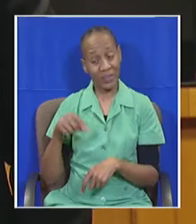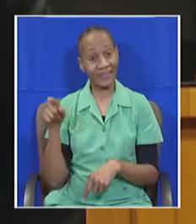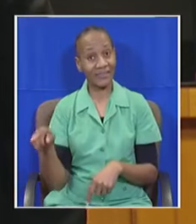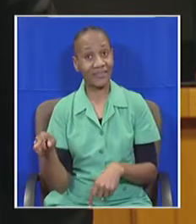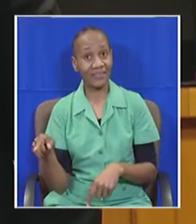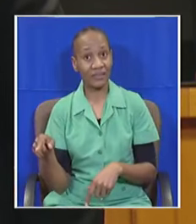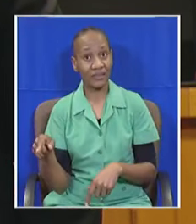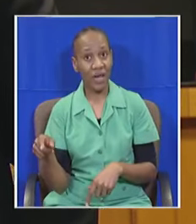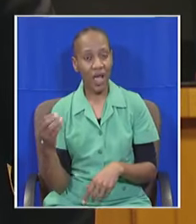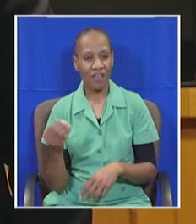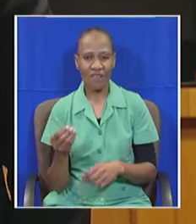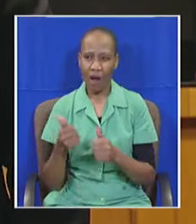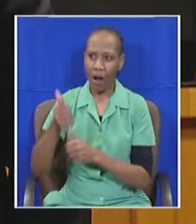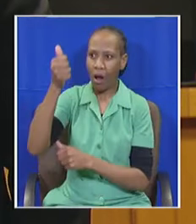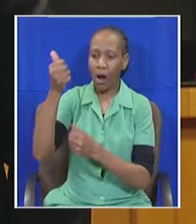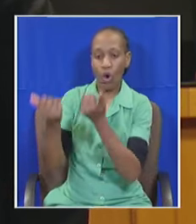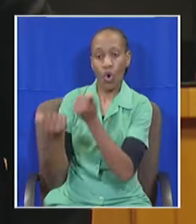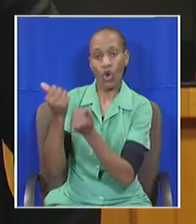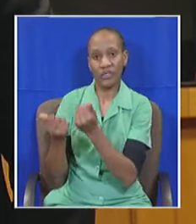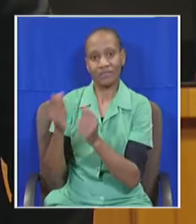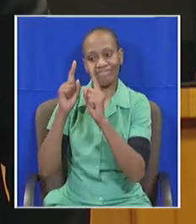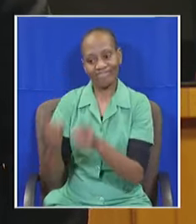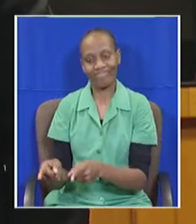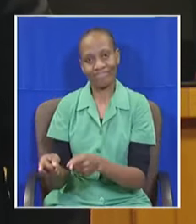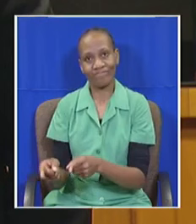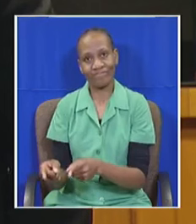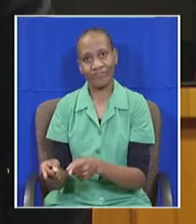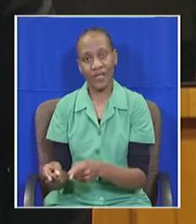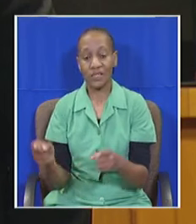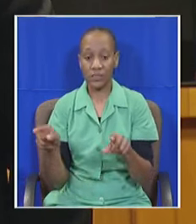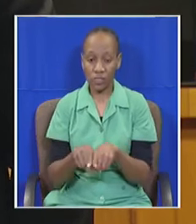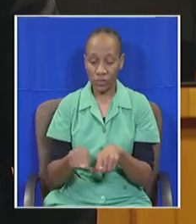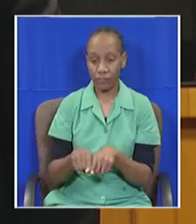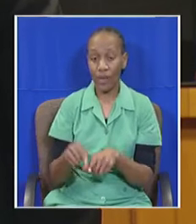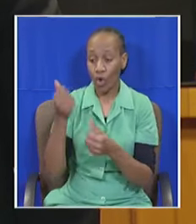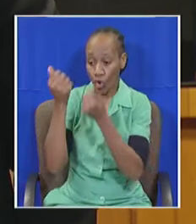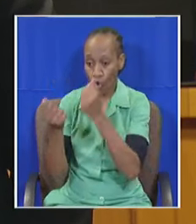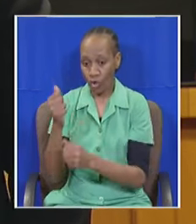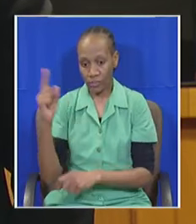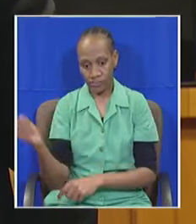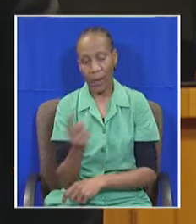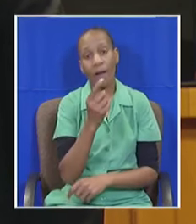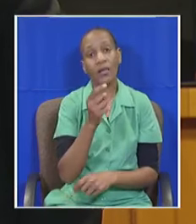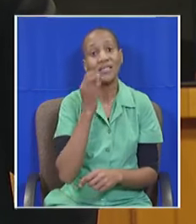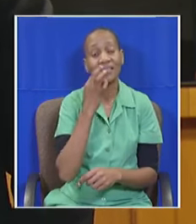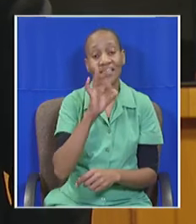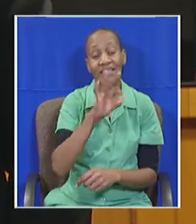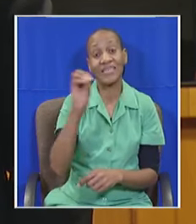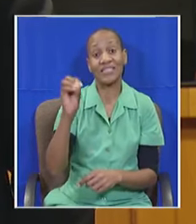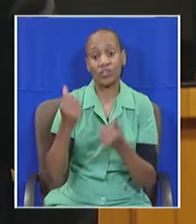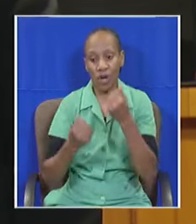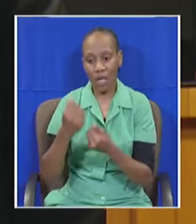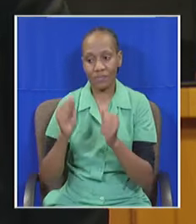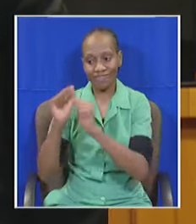has a high court interdict against them, and the sheriff of the court has already impounded 30 of the municipality's vehicles due